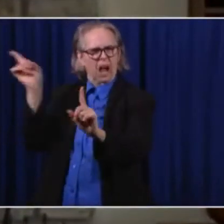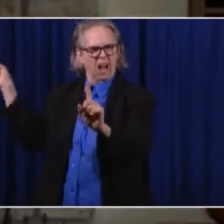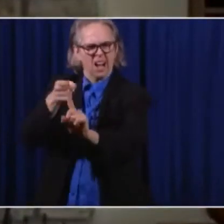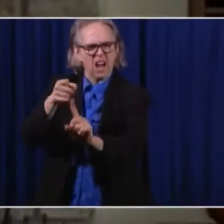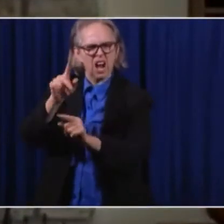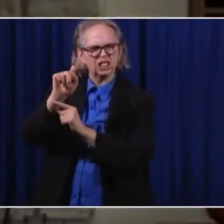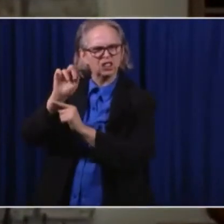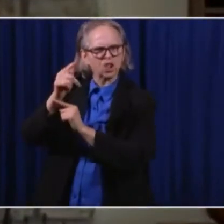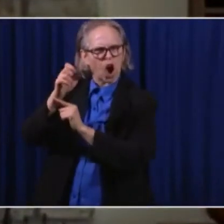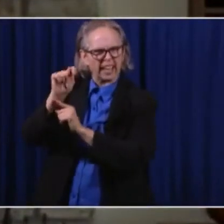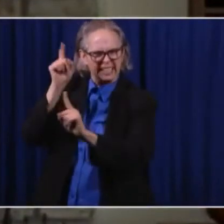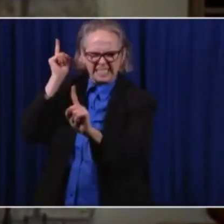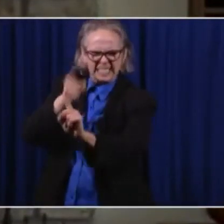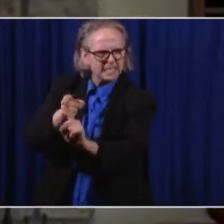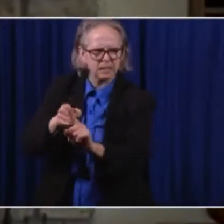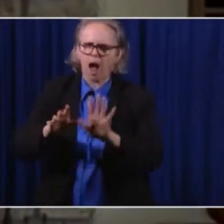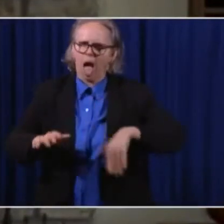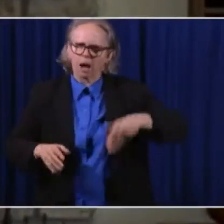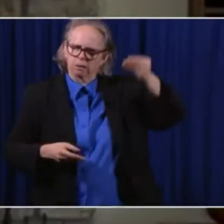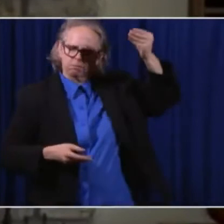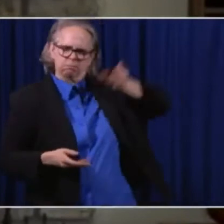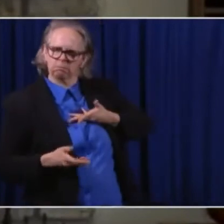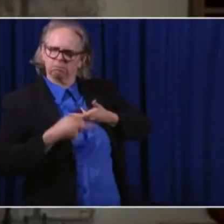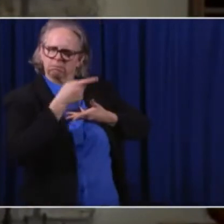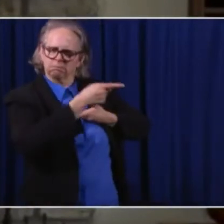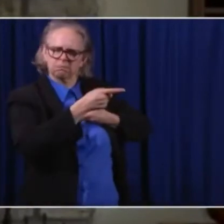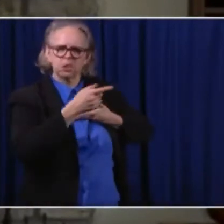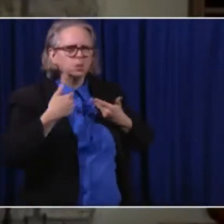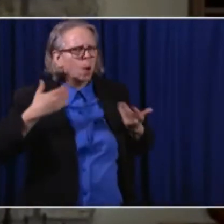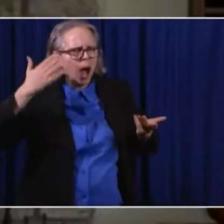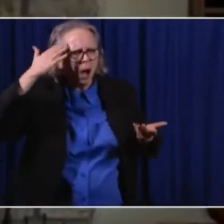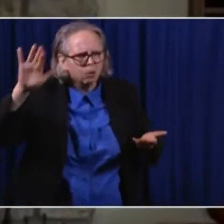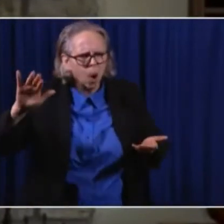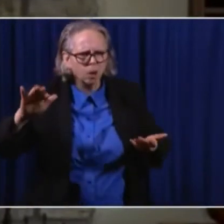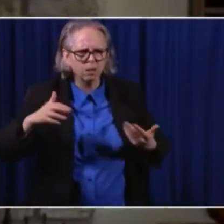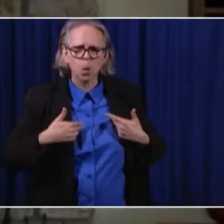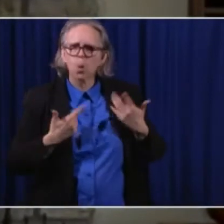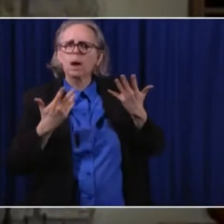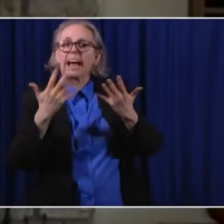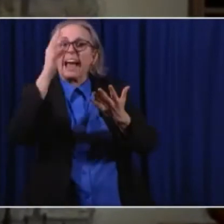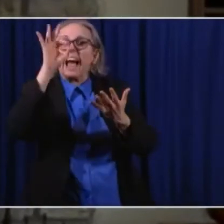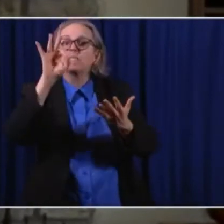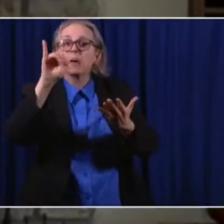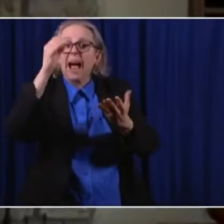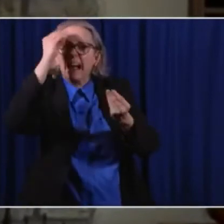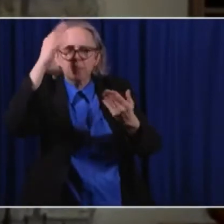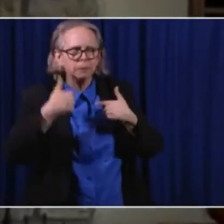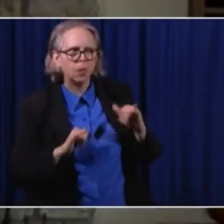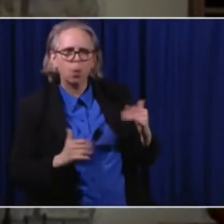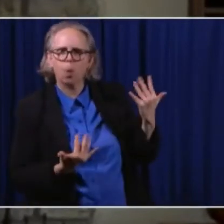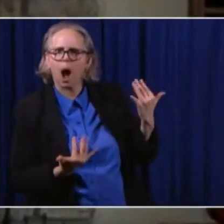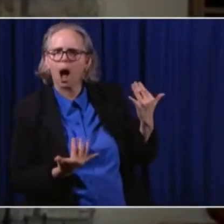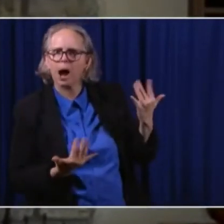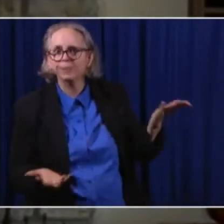So, we're waiting for additional information, quite candidly. I